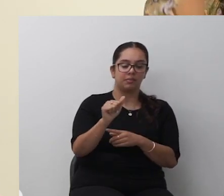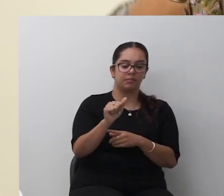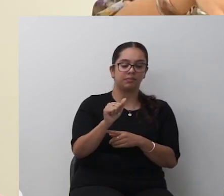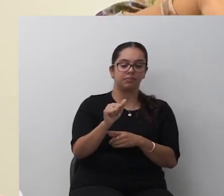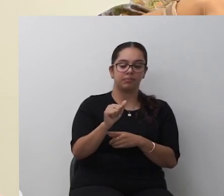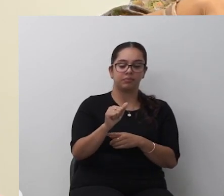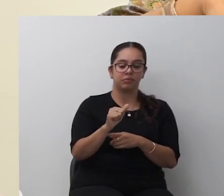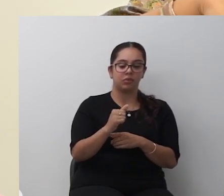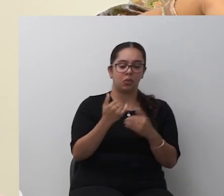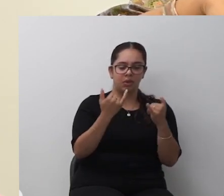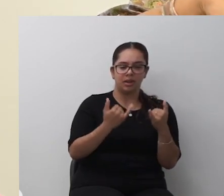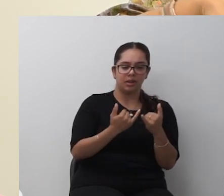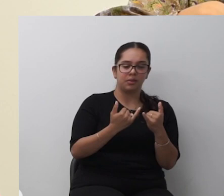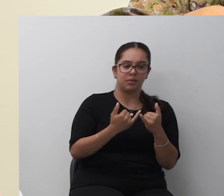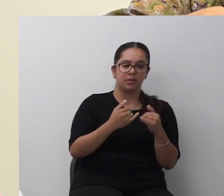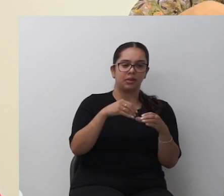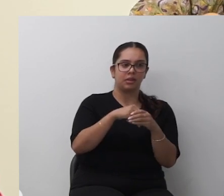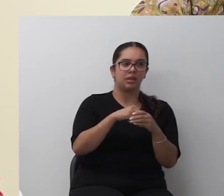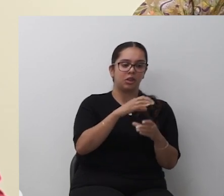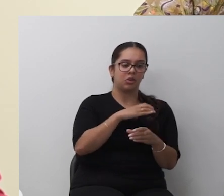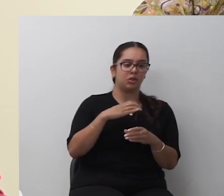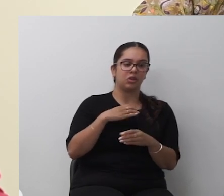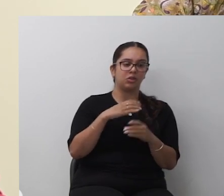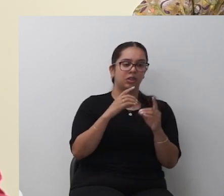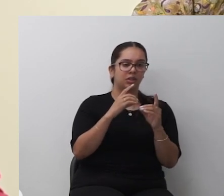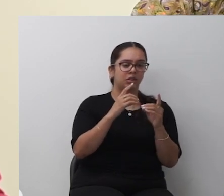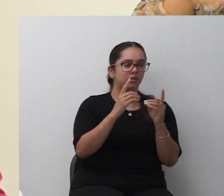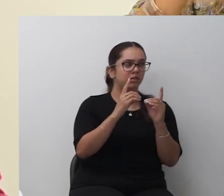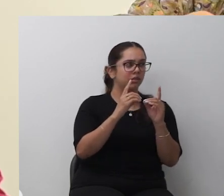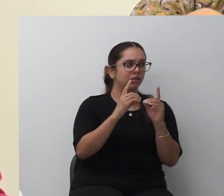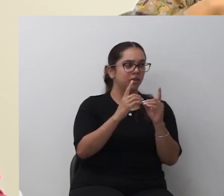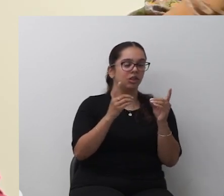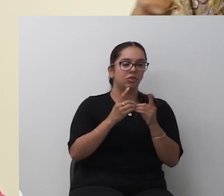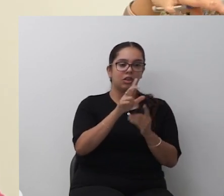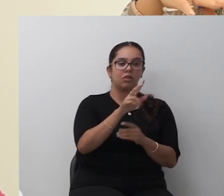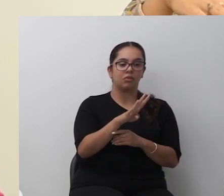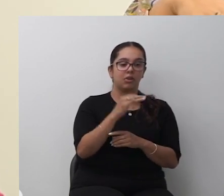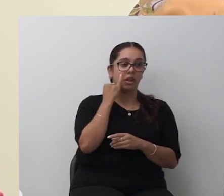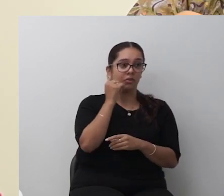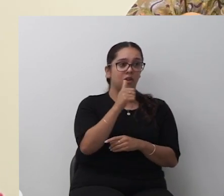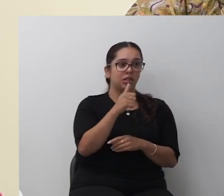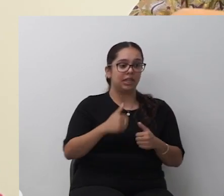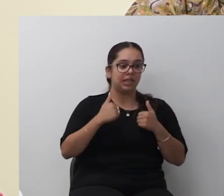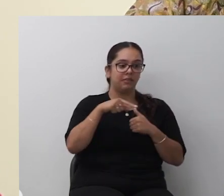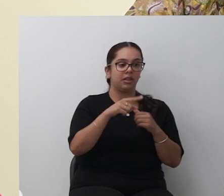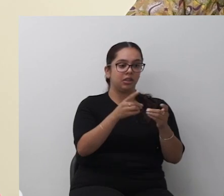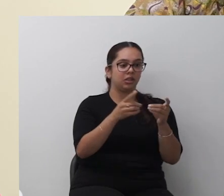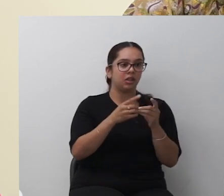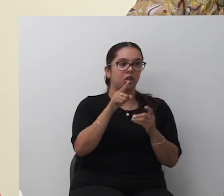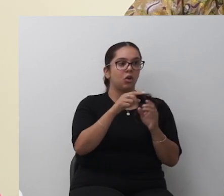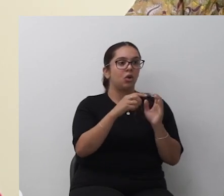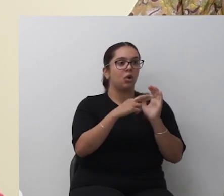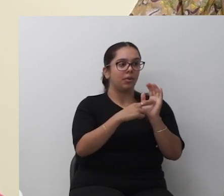so currently we're in Congressional District 34. So if you're in this district, your representative is Jimmy